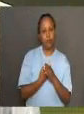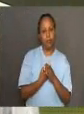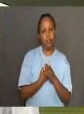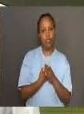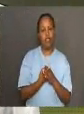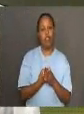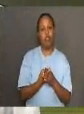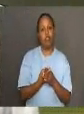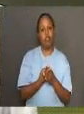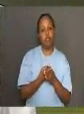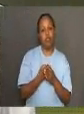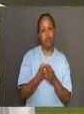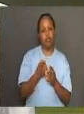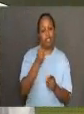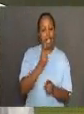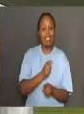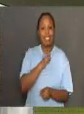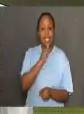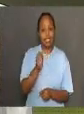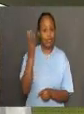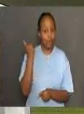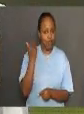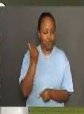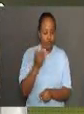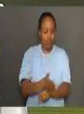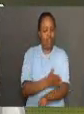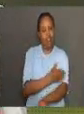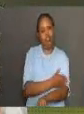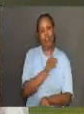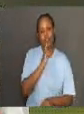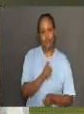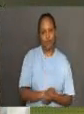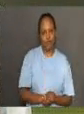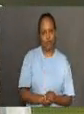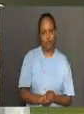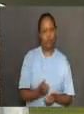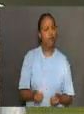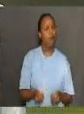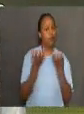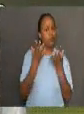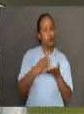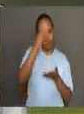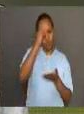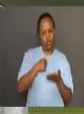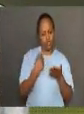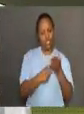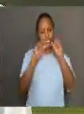correction of unjust acts. We will have several lessons on this